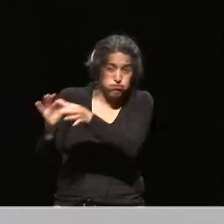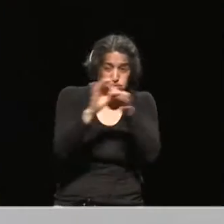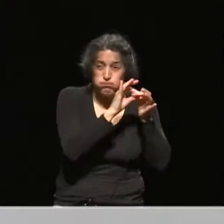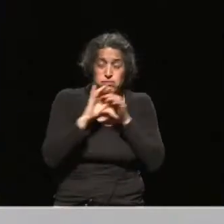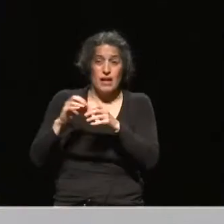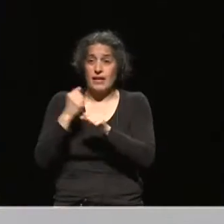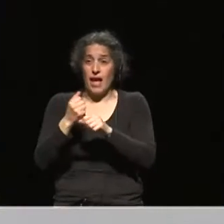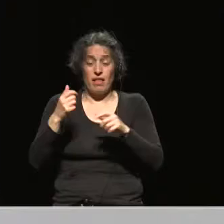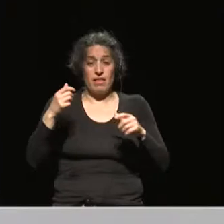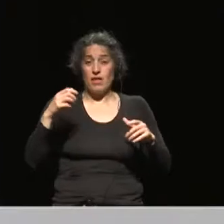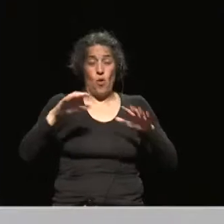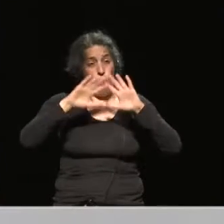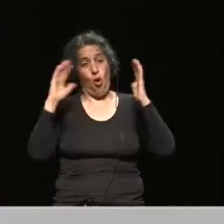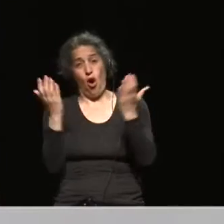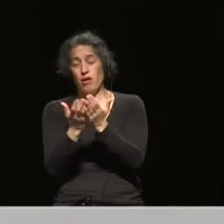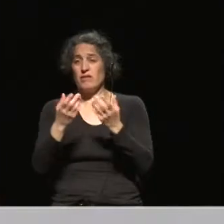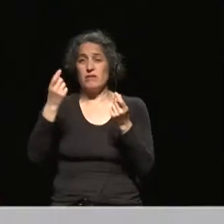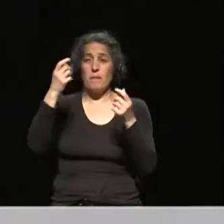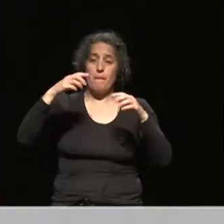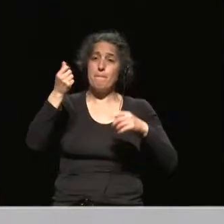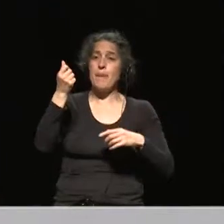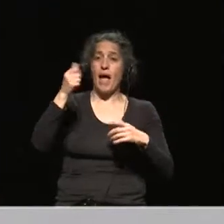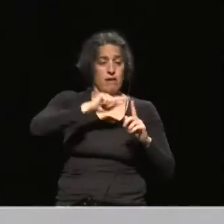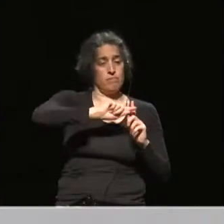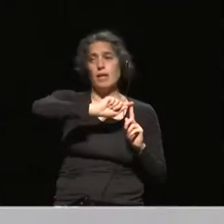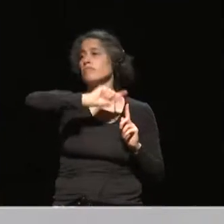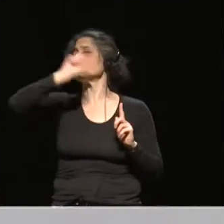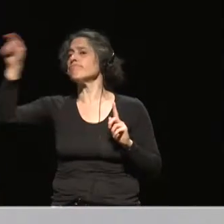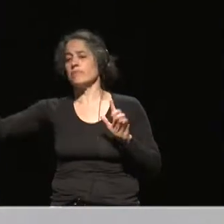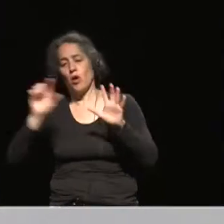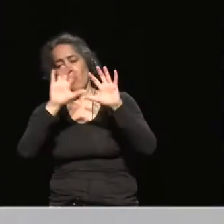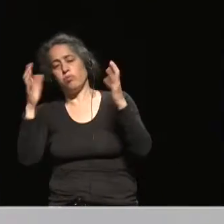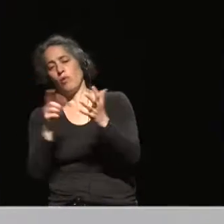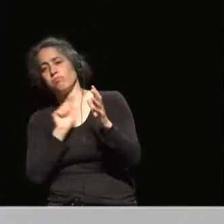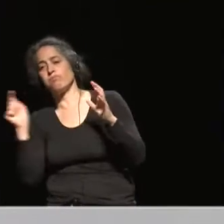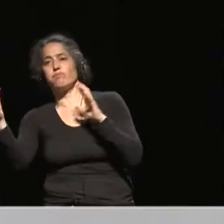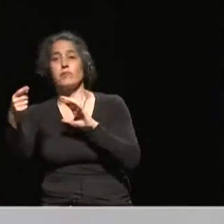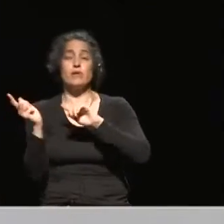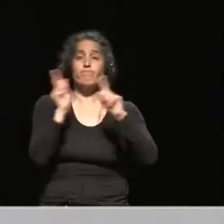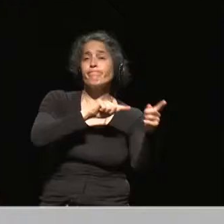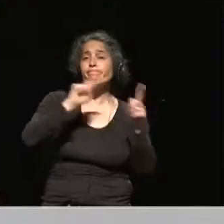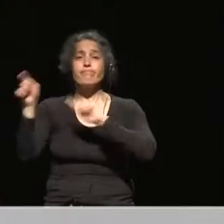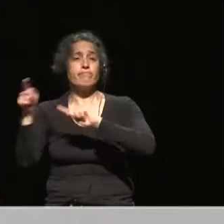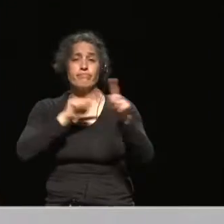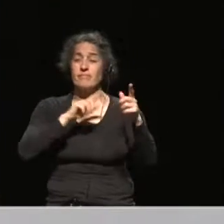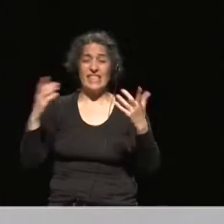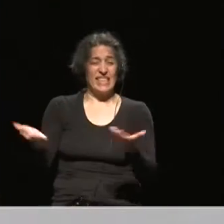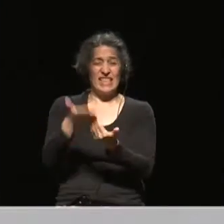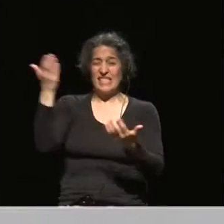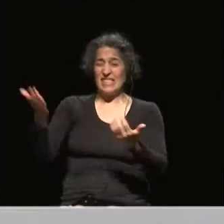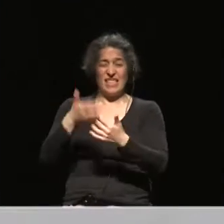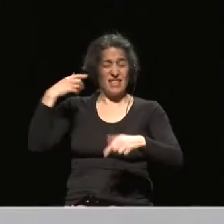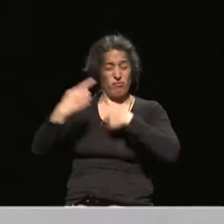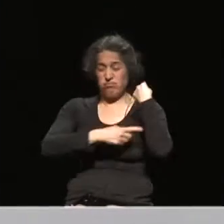of the world. It's of course something we have to keep in mind. And let me say that that's why to